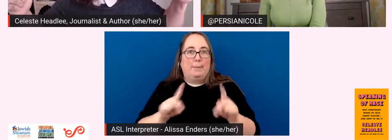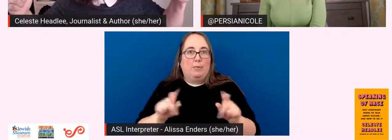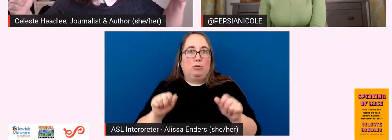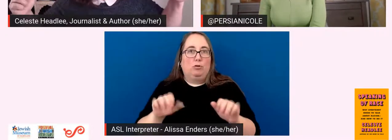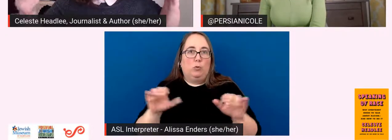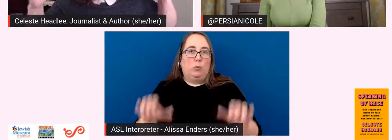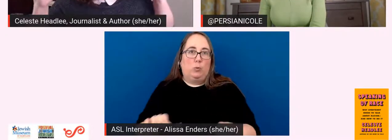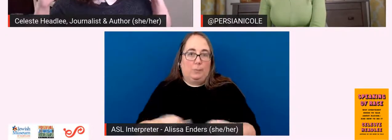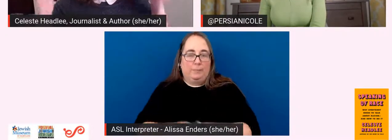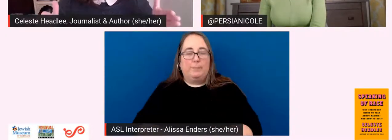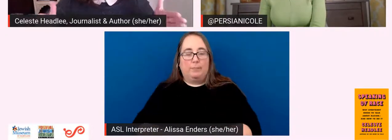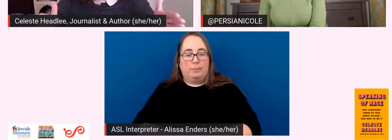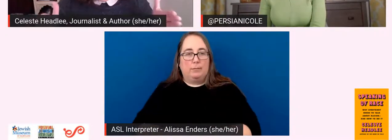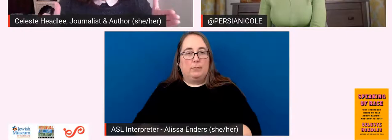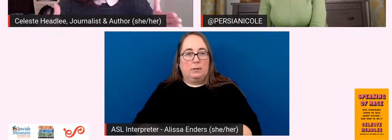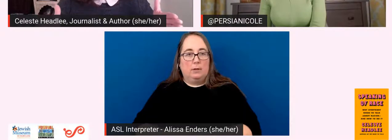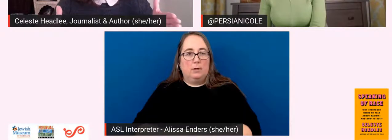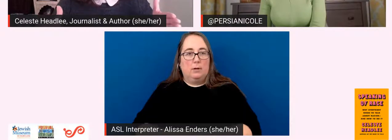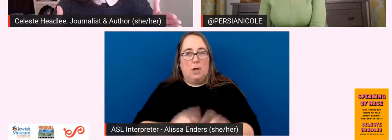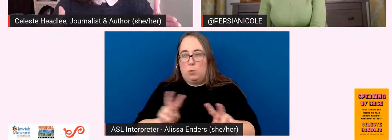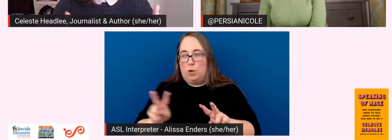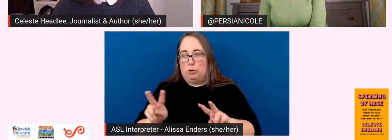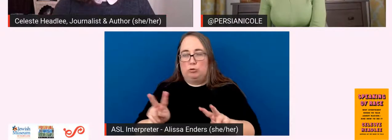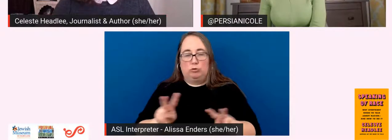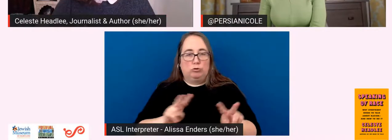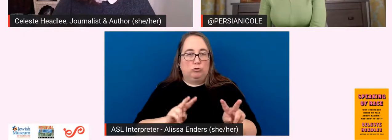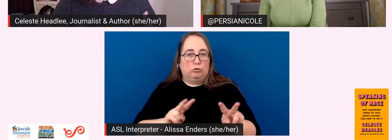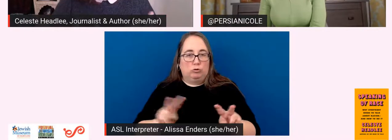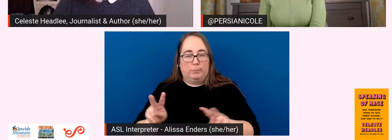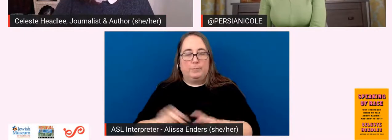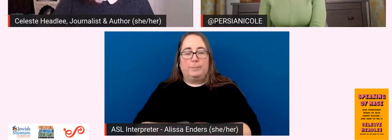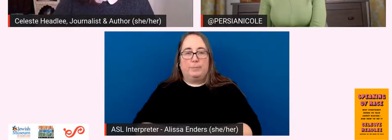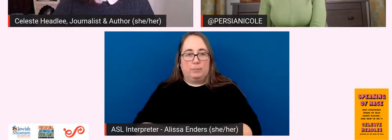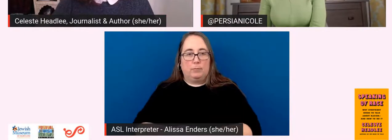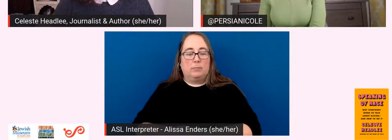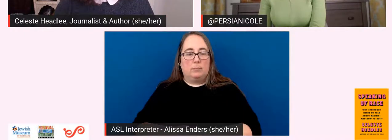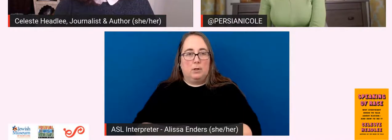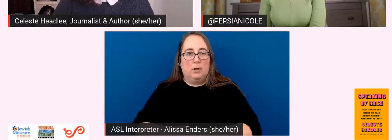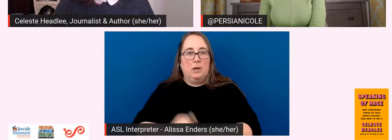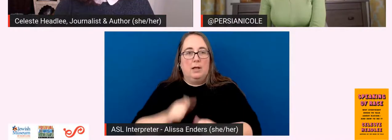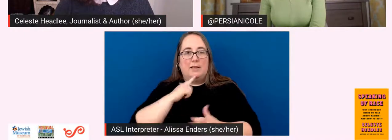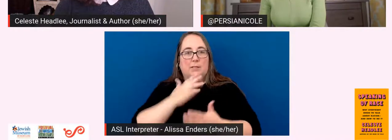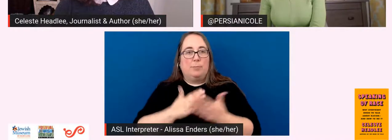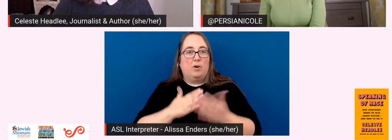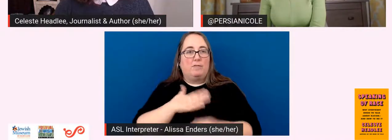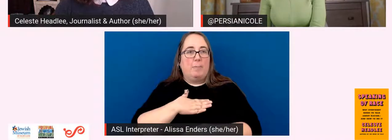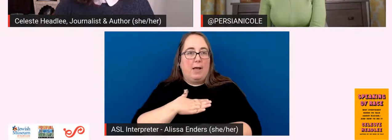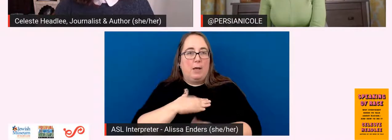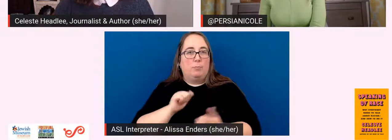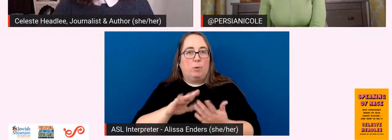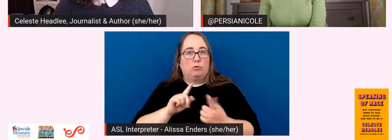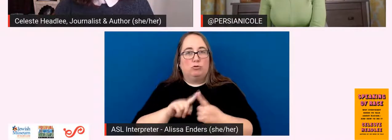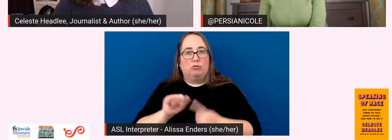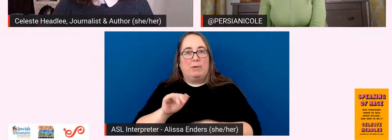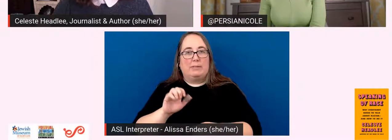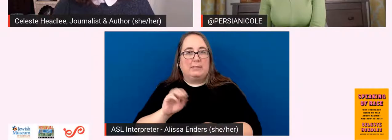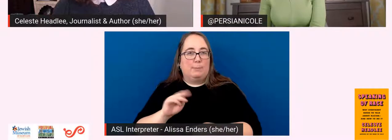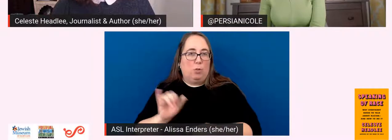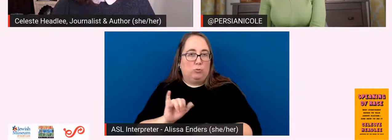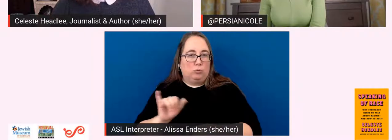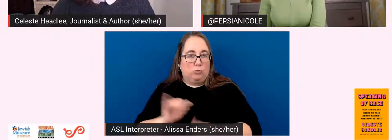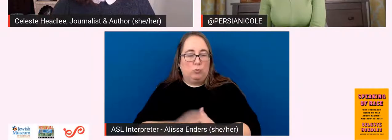capable of and keep a watchful eye out. And I think this is part of my approach to racism also